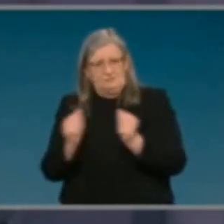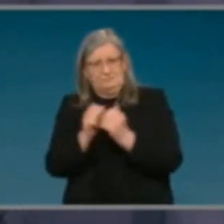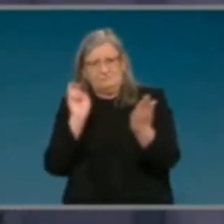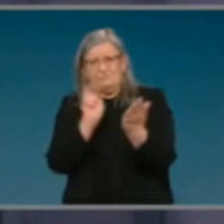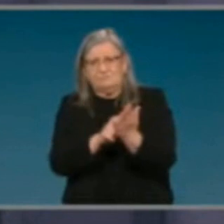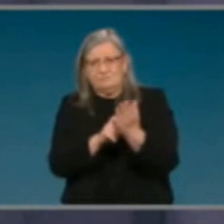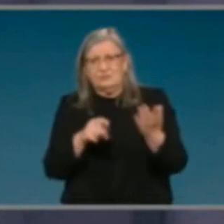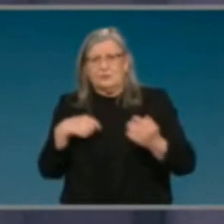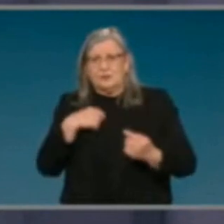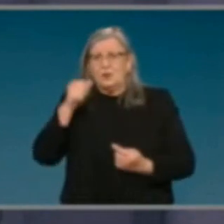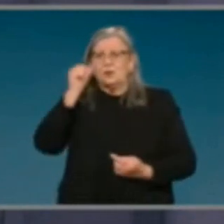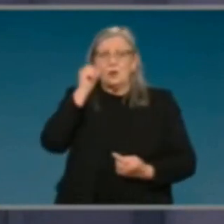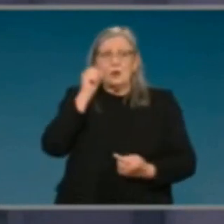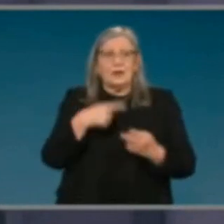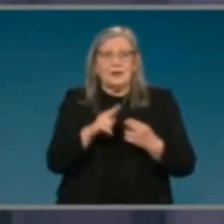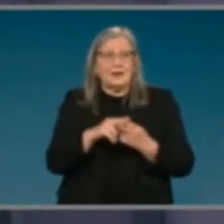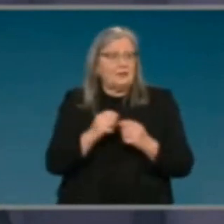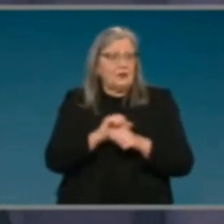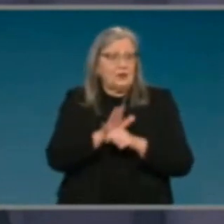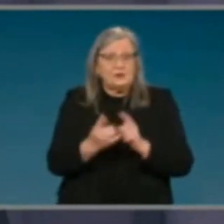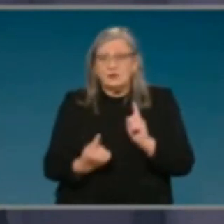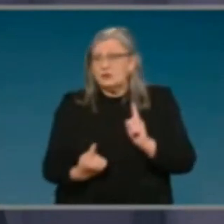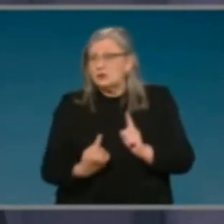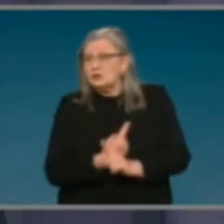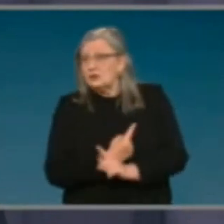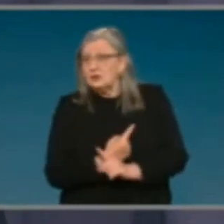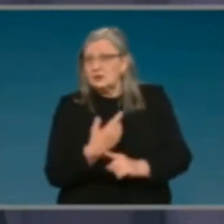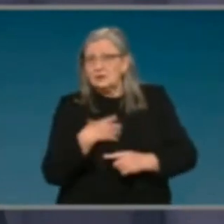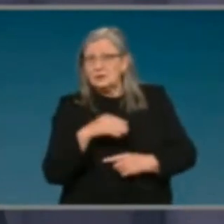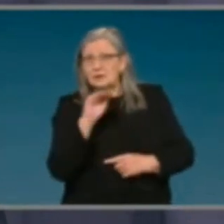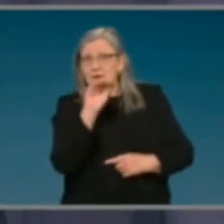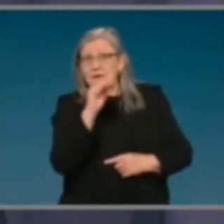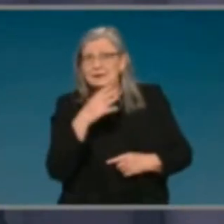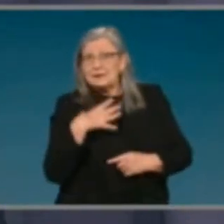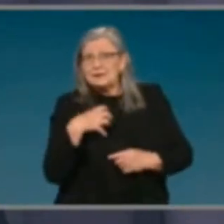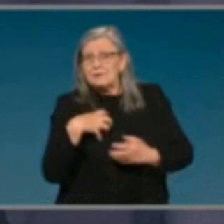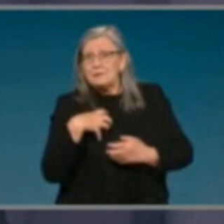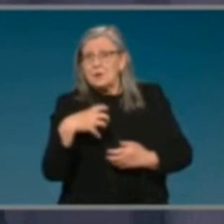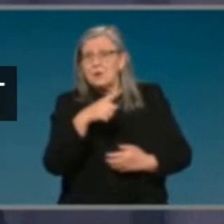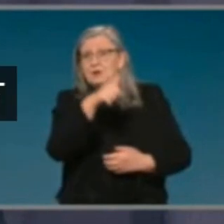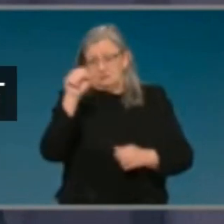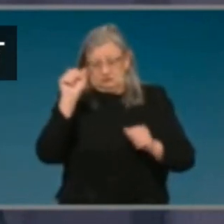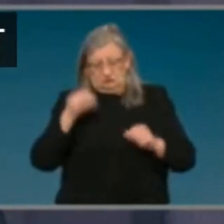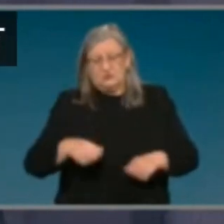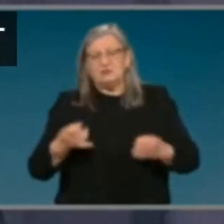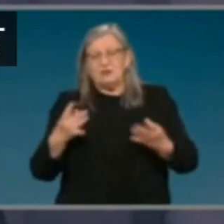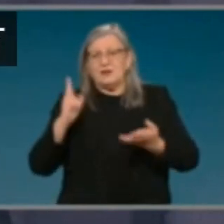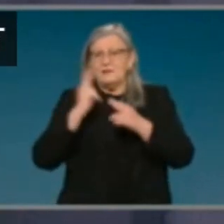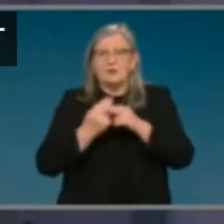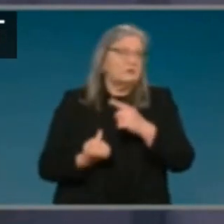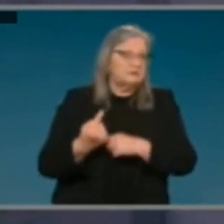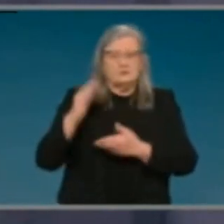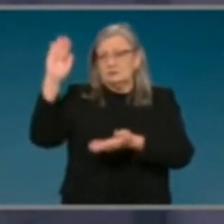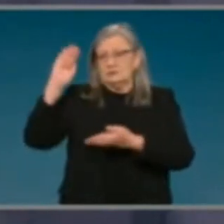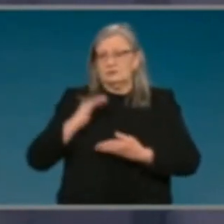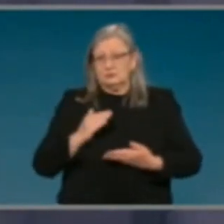if there were a requirement for a change, that they are ready we are ready. And both have said, yes, that's exactly